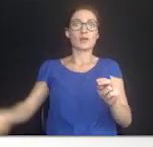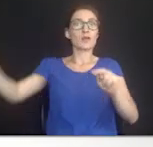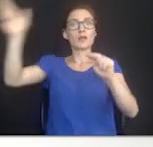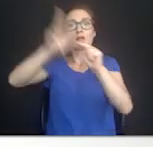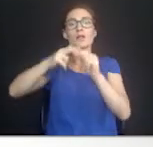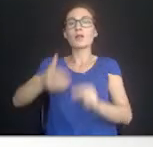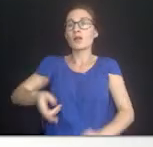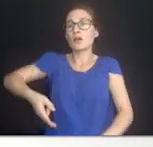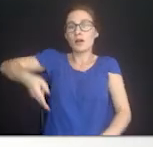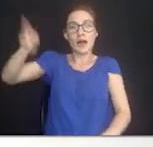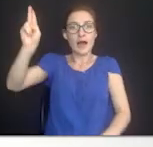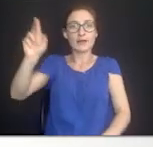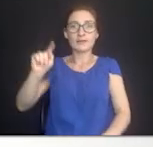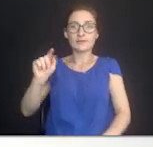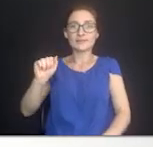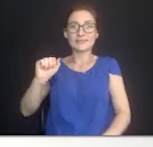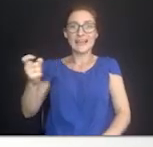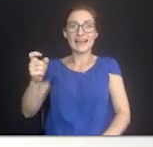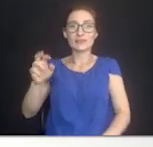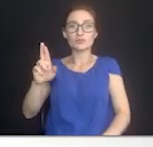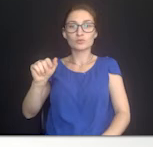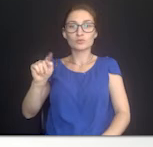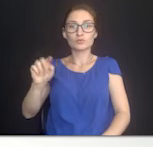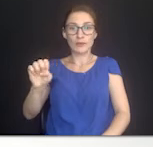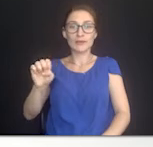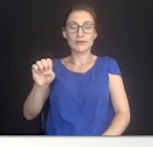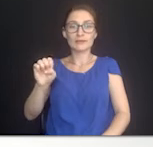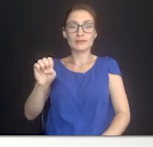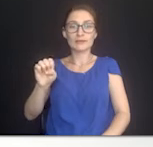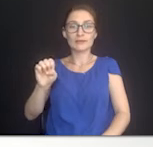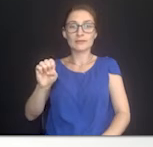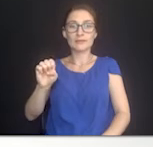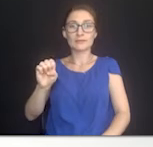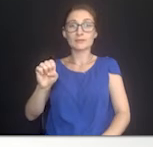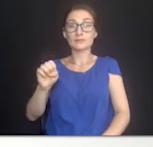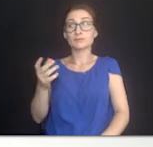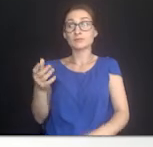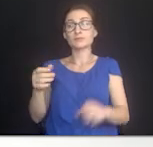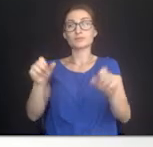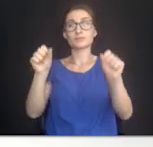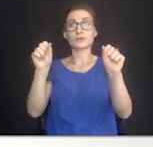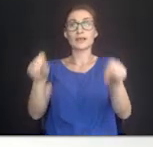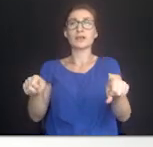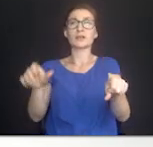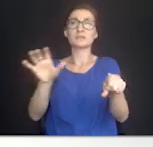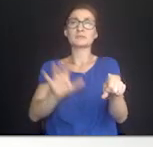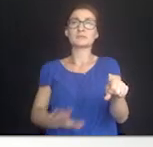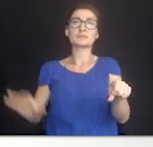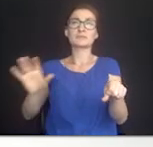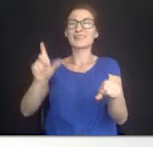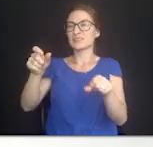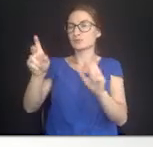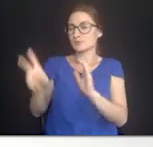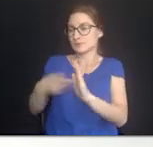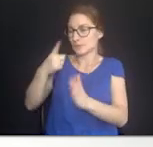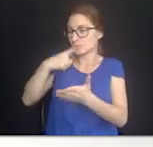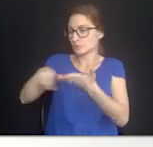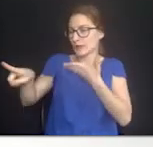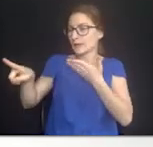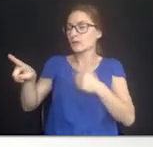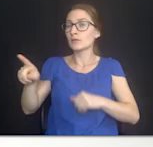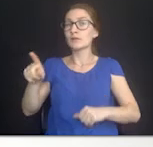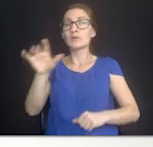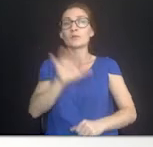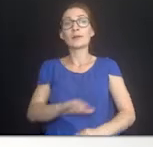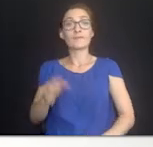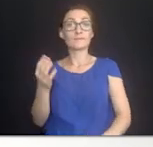rate of the day, right? So we can get about the first, I'd have to go double check the number. It's about the first